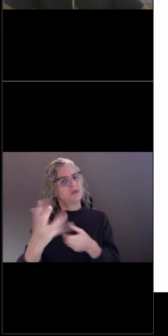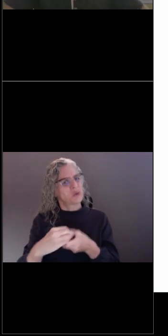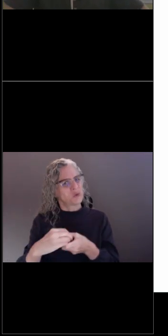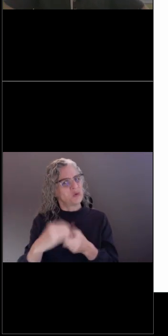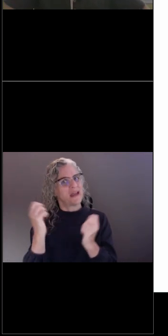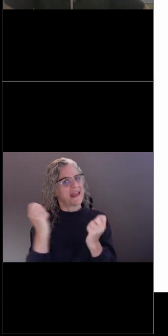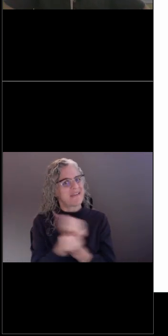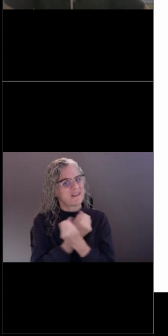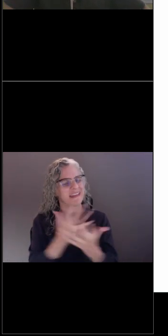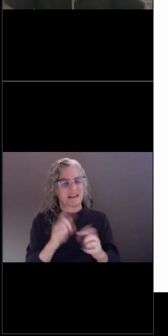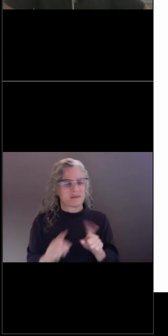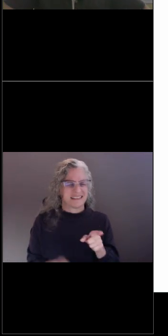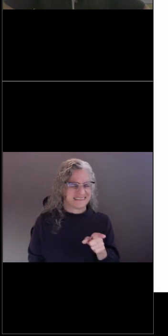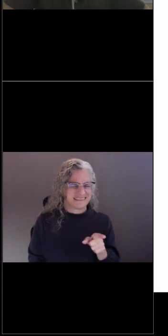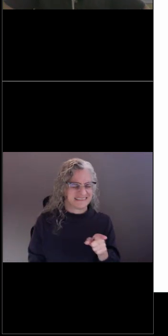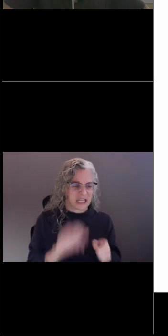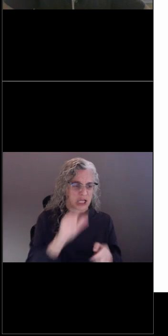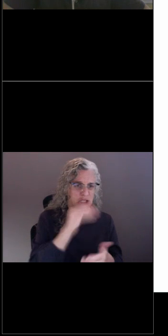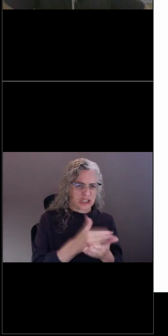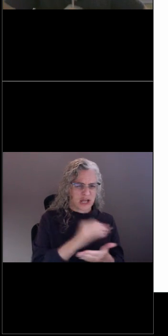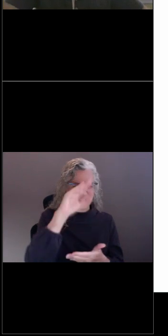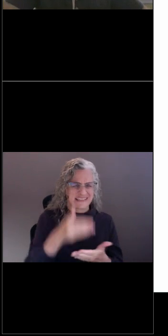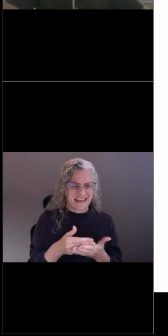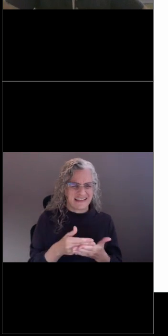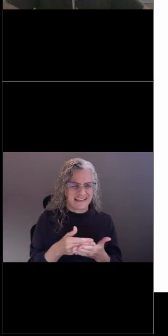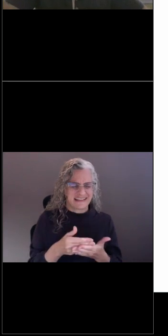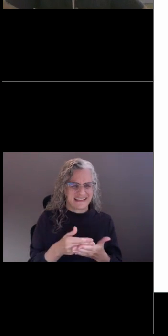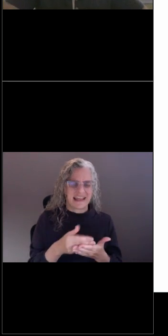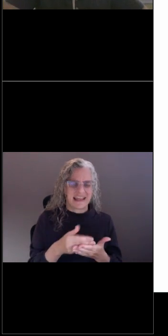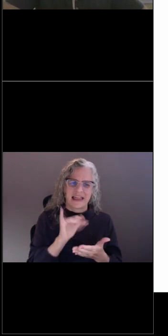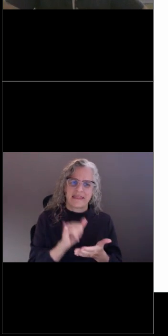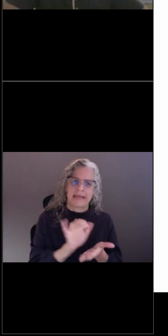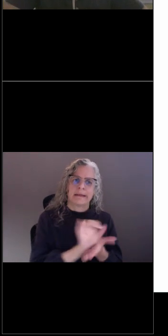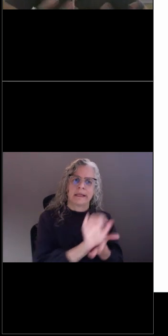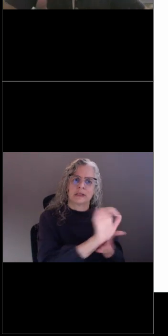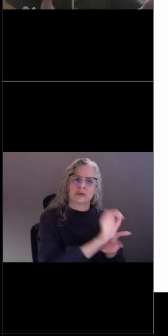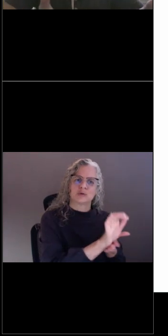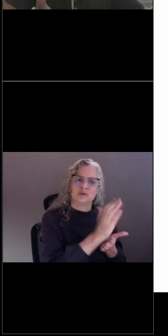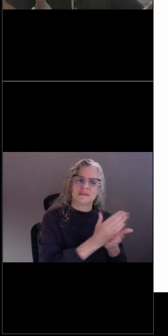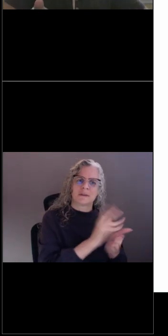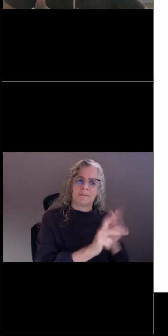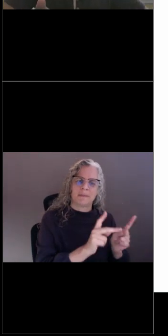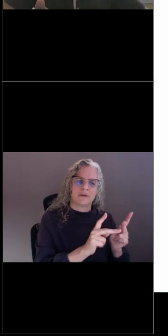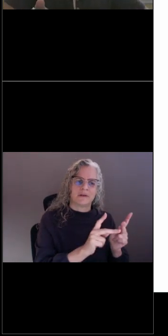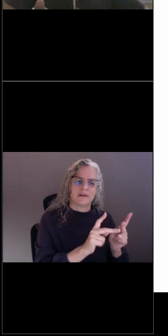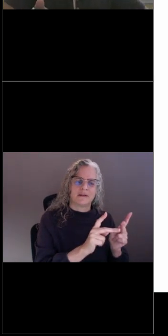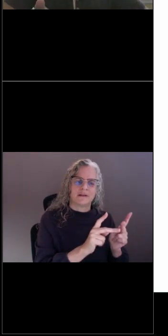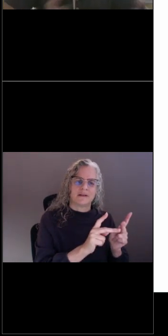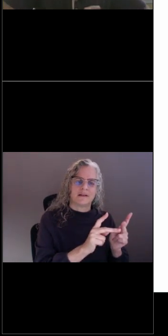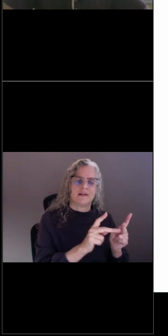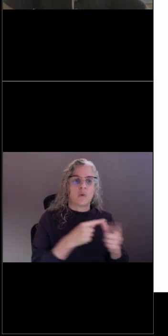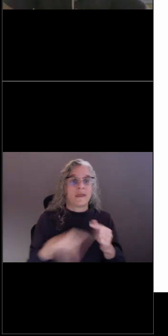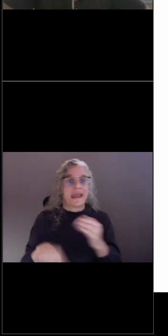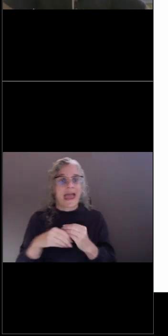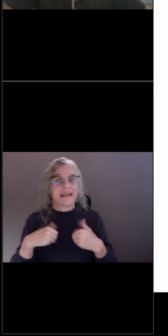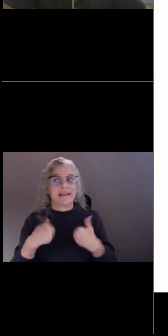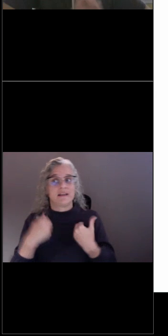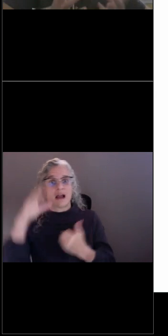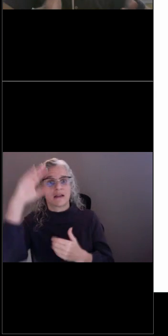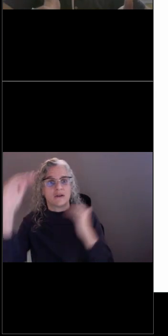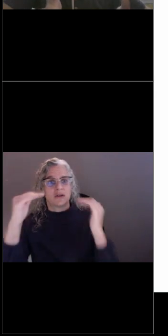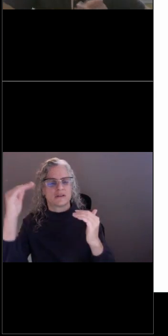editing, right? So daughter and son, that doesn't include everyone, so we added young adult. Well, actually, if we had just used young adult, we would have